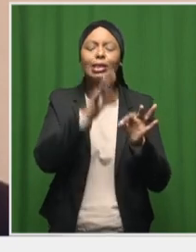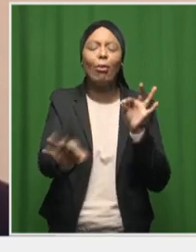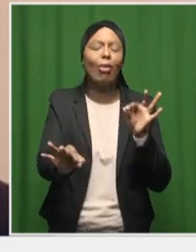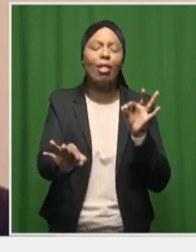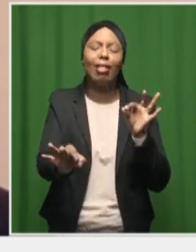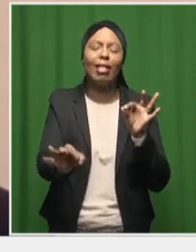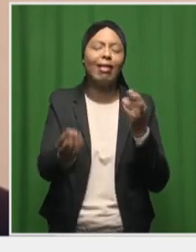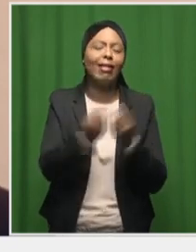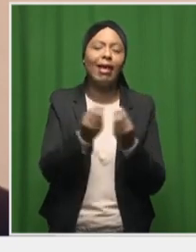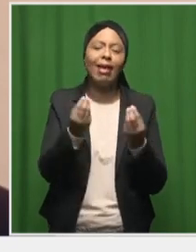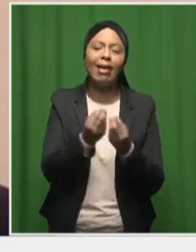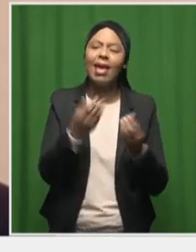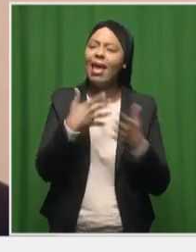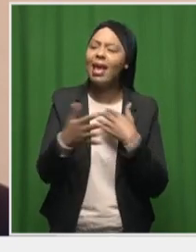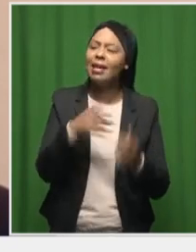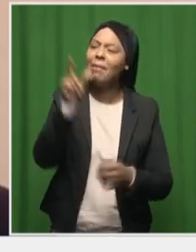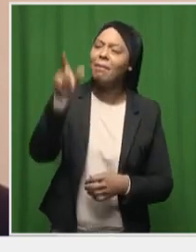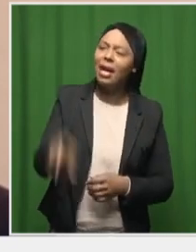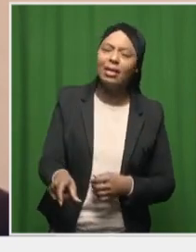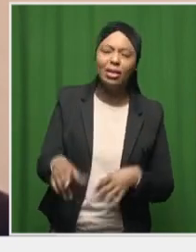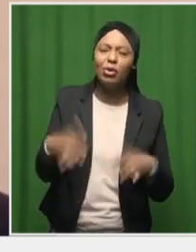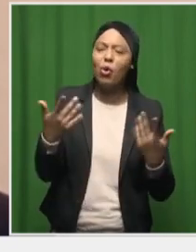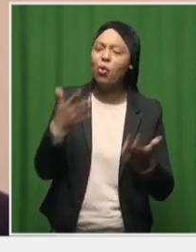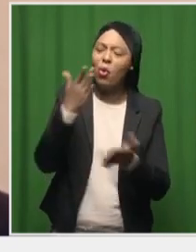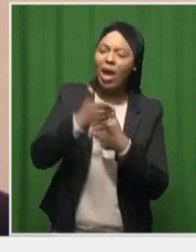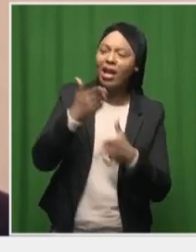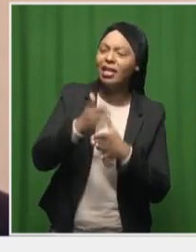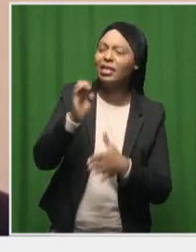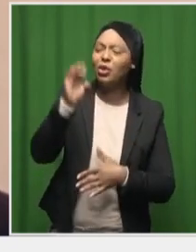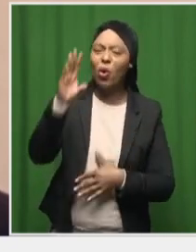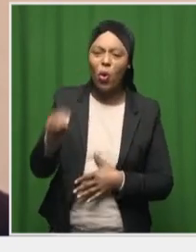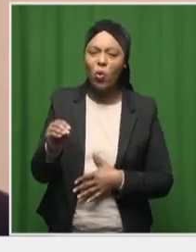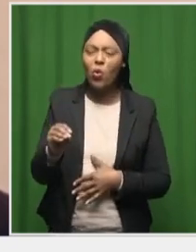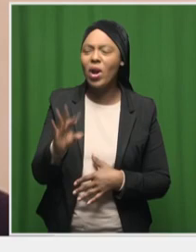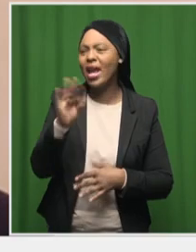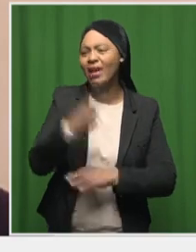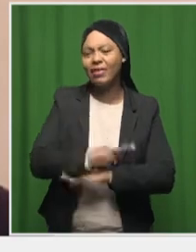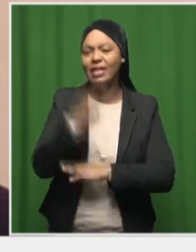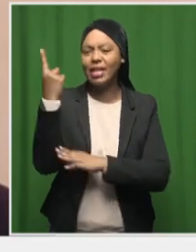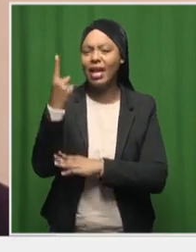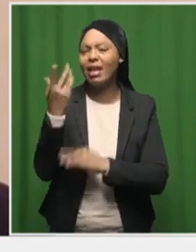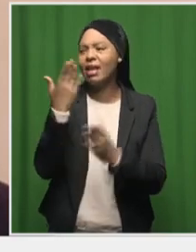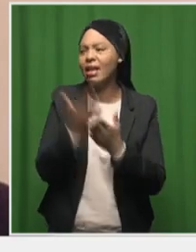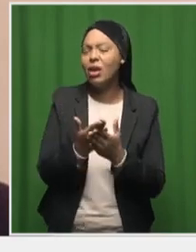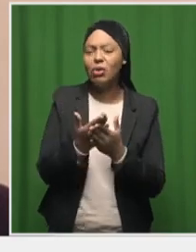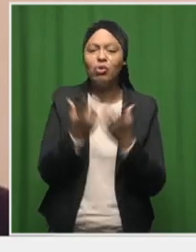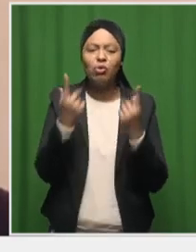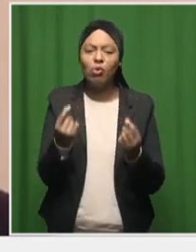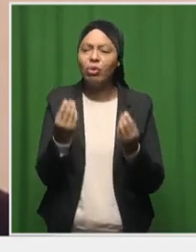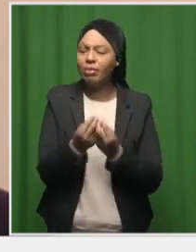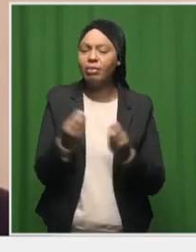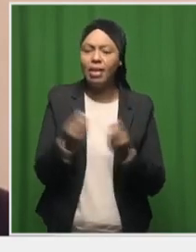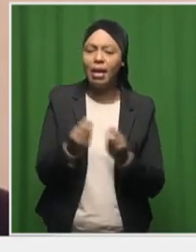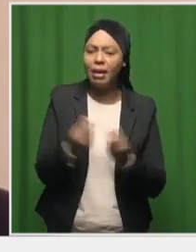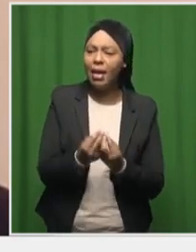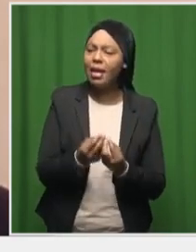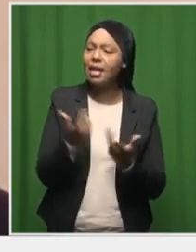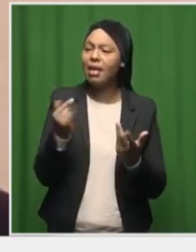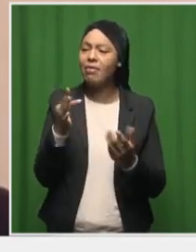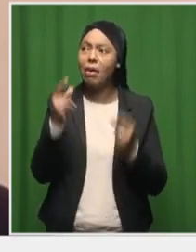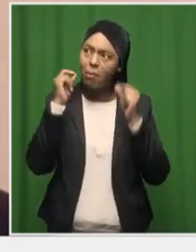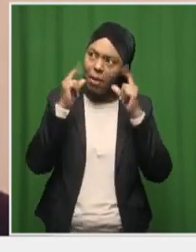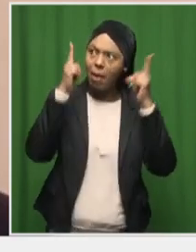every average CEO on a daily basis has to deal with. Every managing director gets up in the